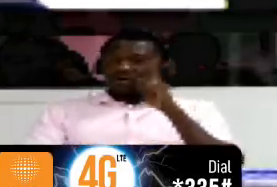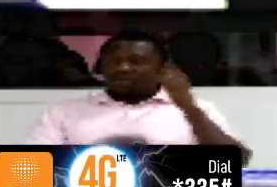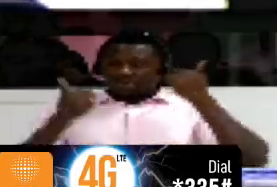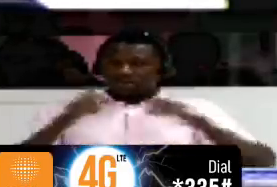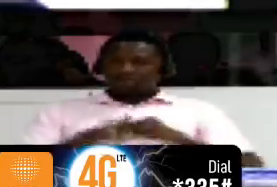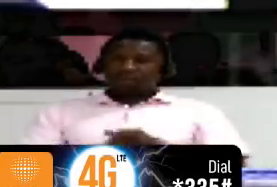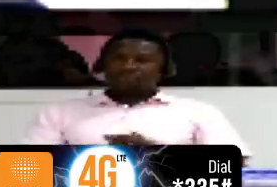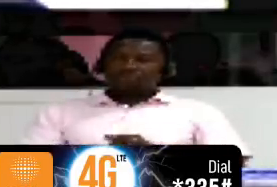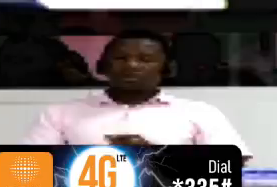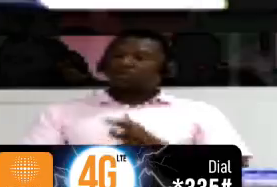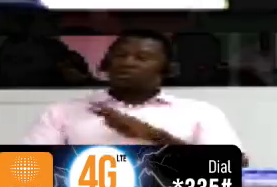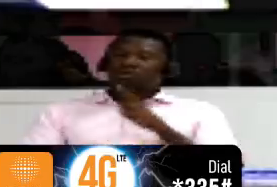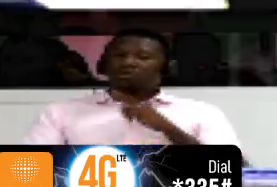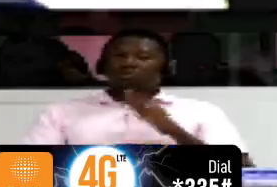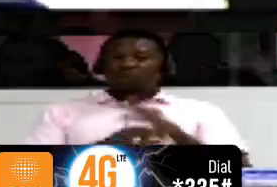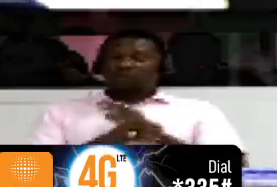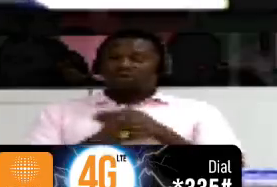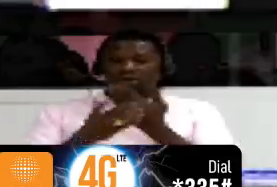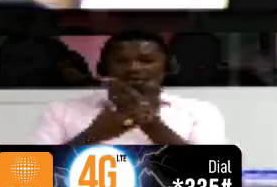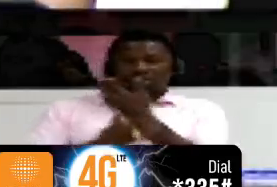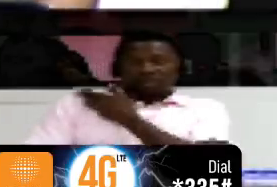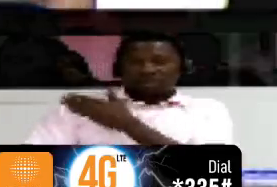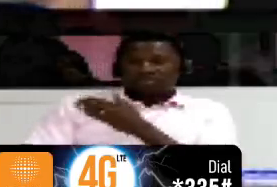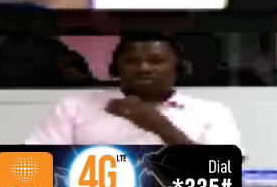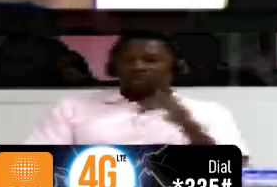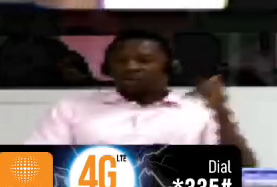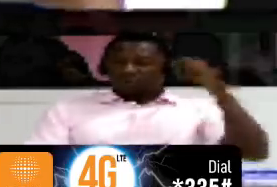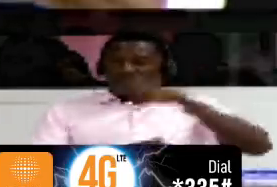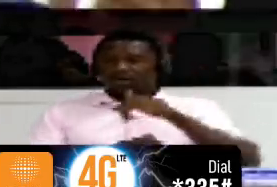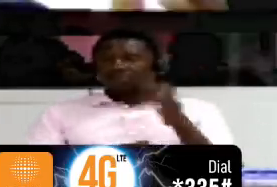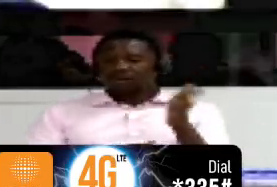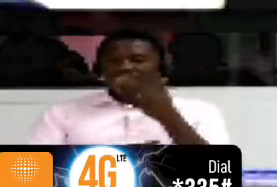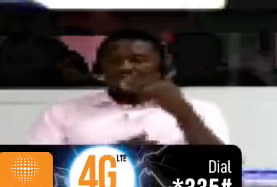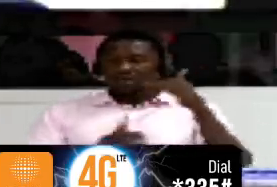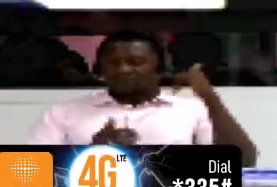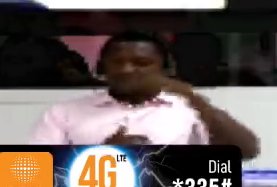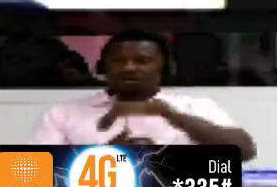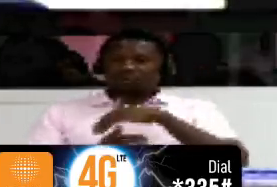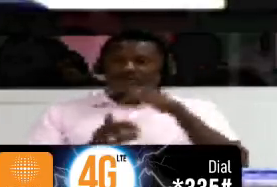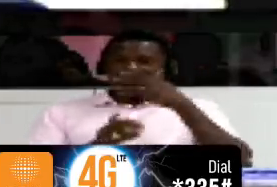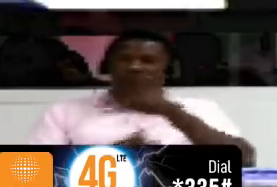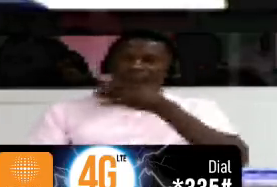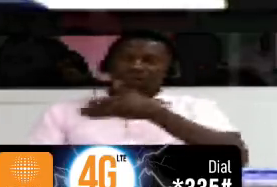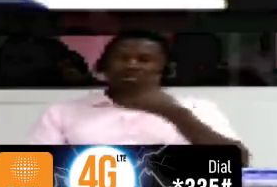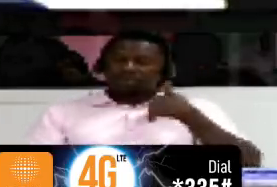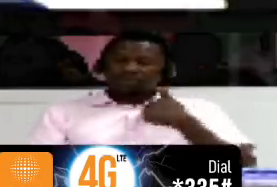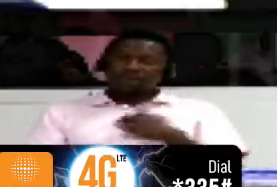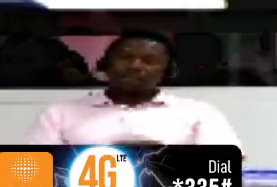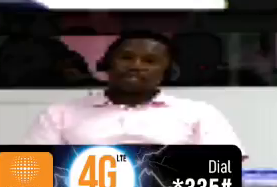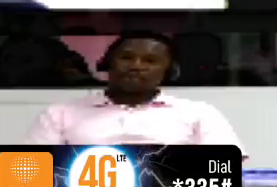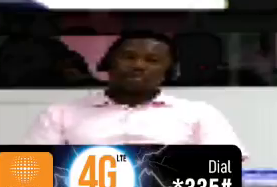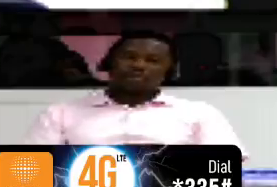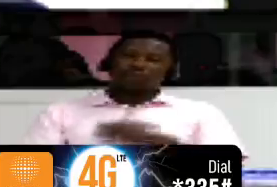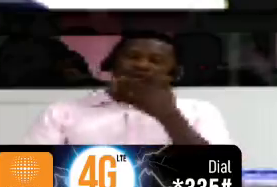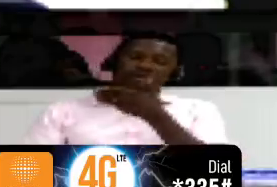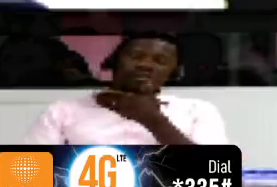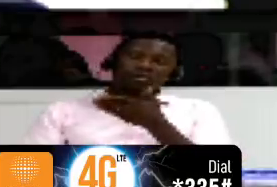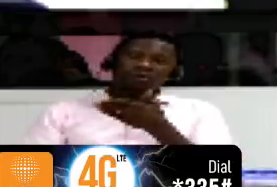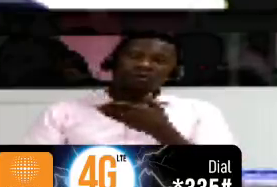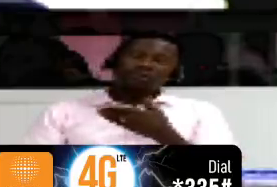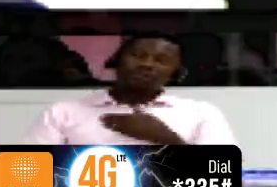left Yundum, they came to visit me. Okay. Yes. And you were at Yundum from the 10th of April?